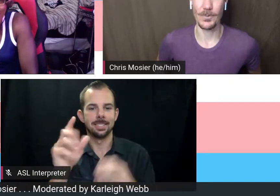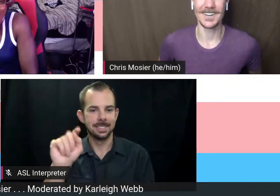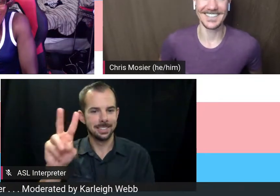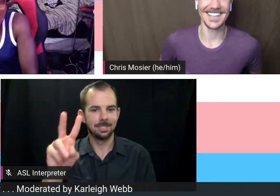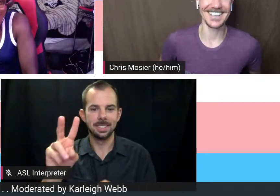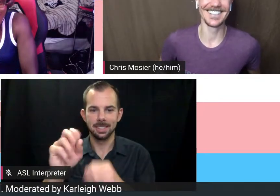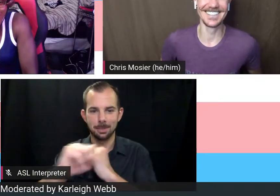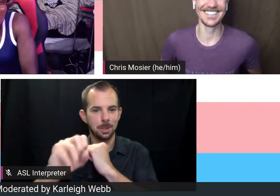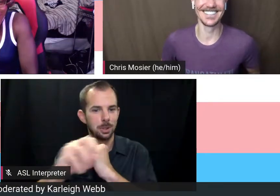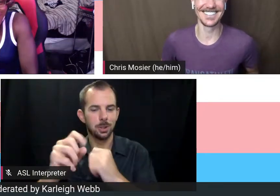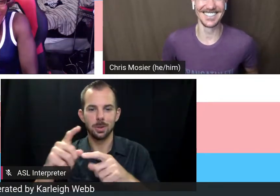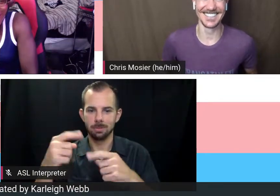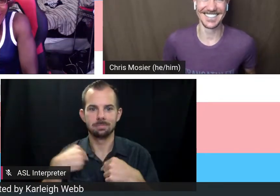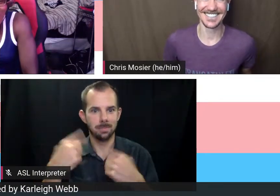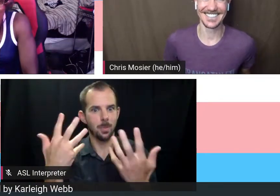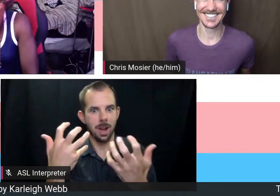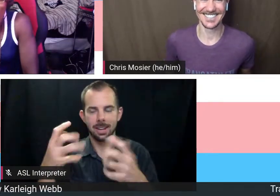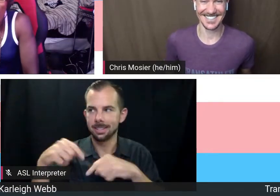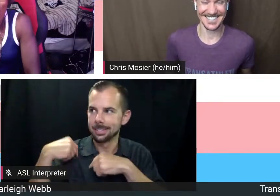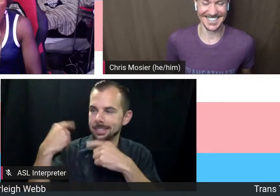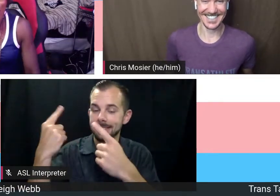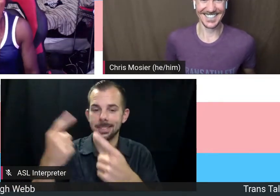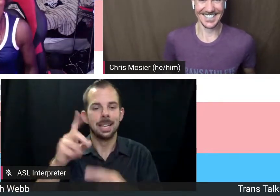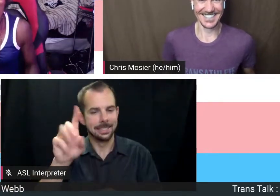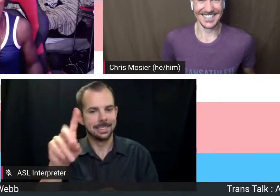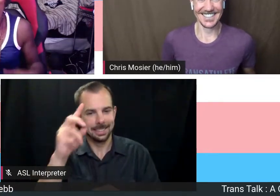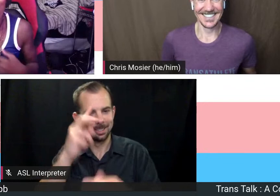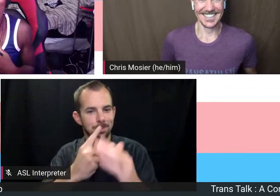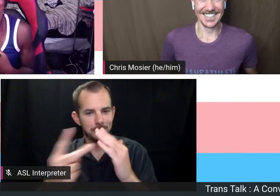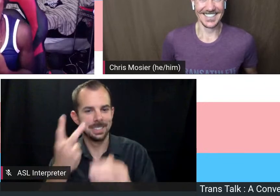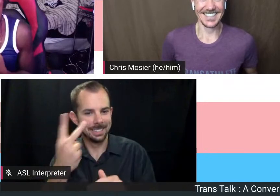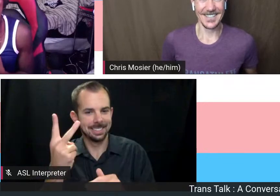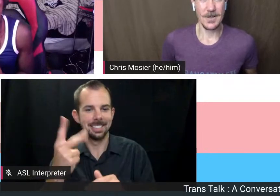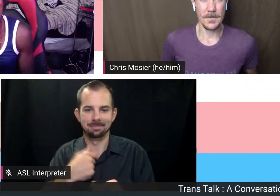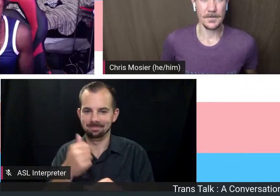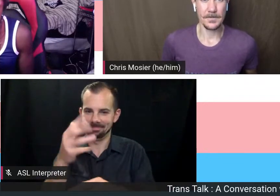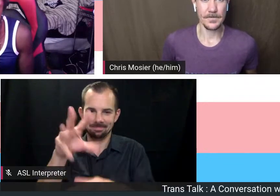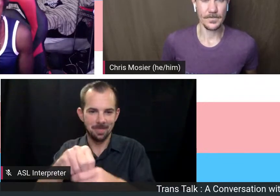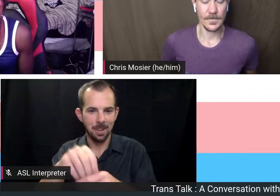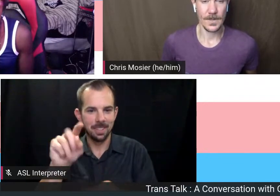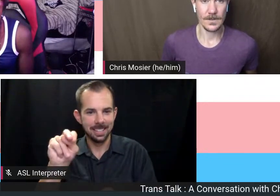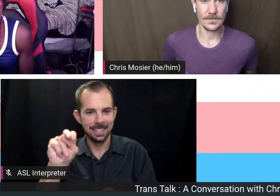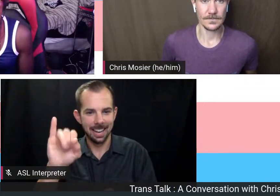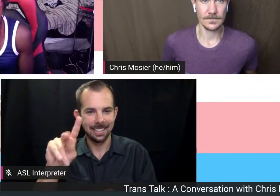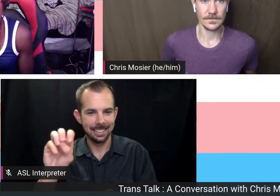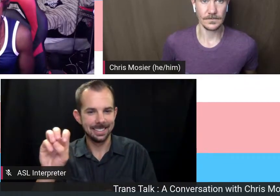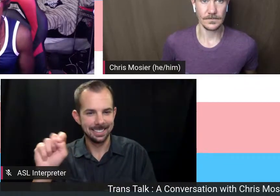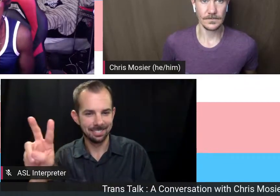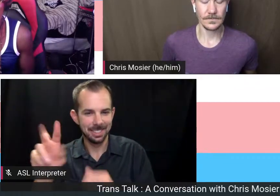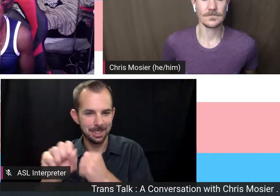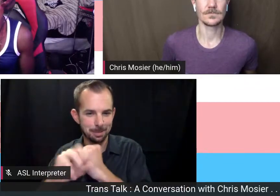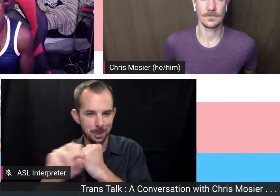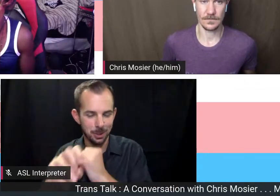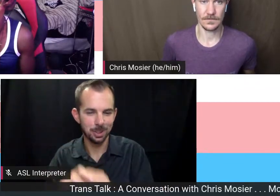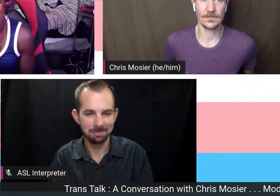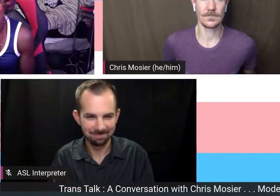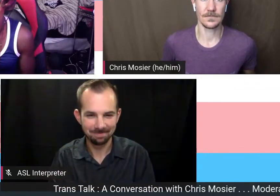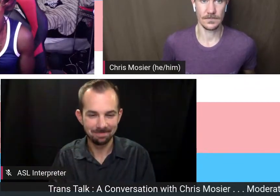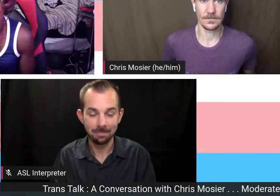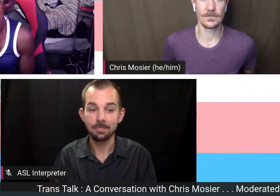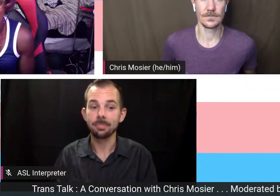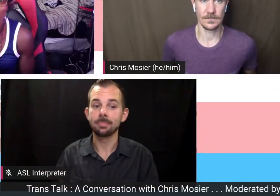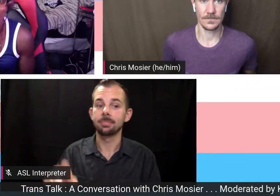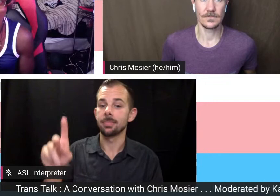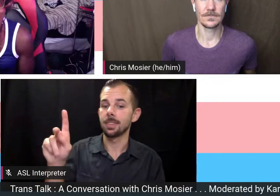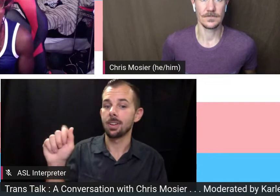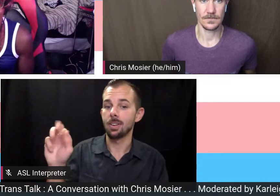coming. I wanted that. So this is something that you thought about. Hey, wouldn't it be cool to be in a Nike ad? And then here you are, 2016 during the